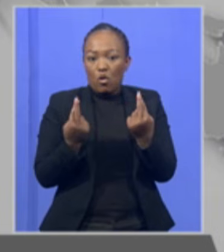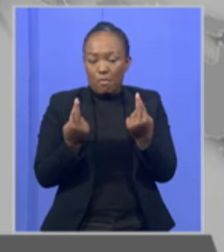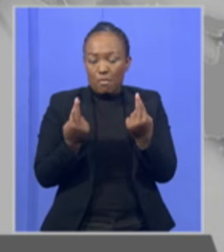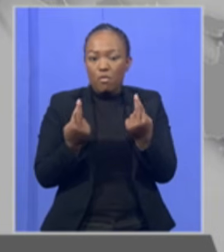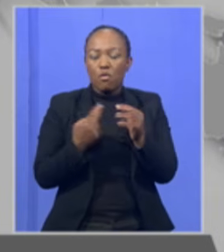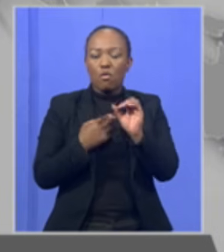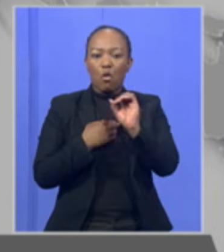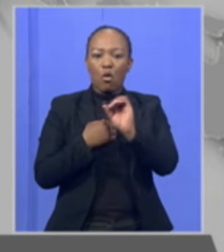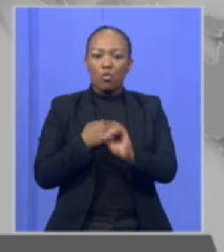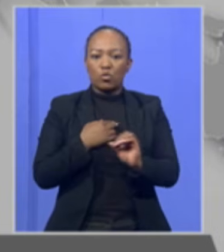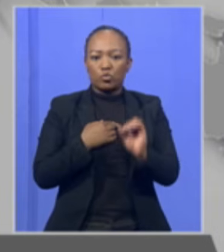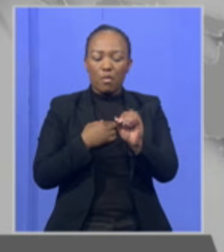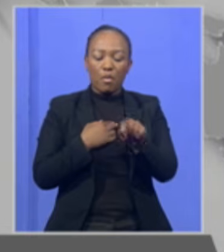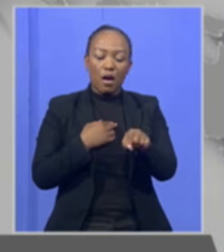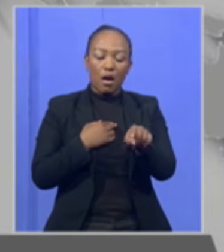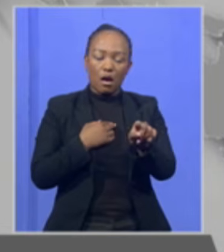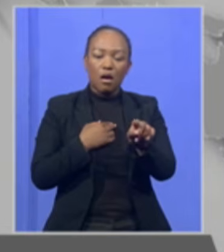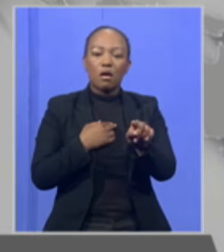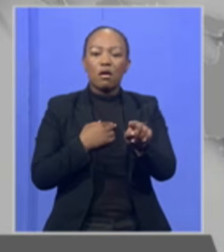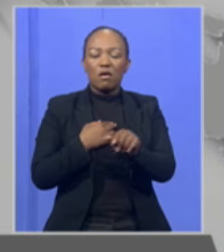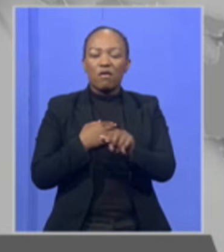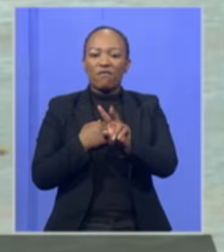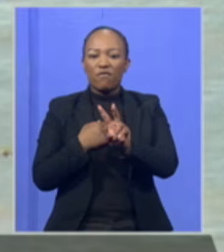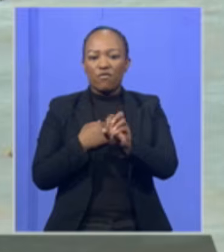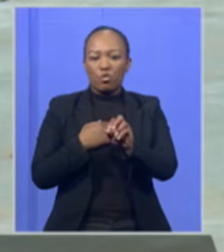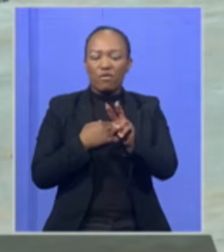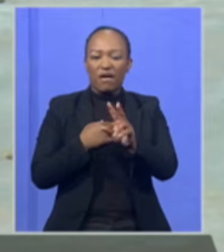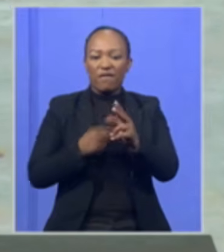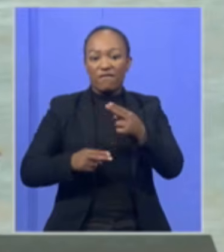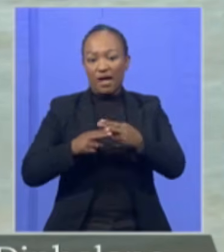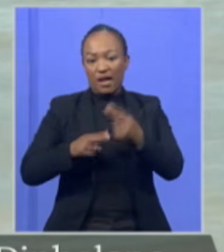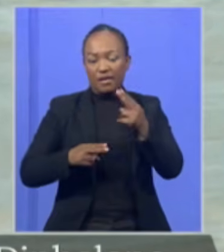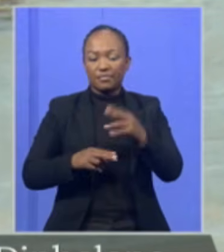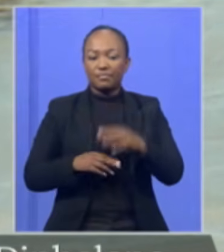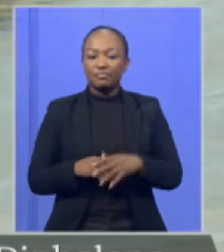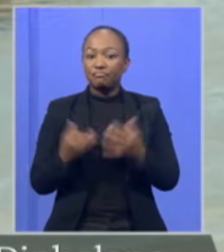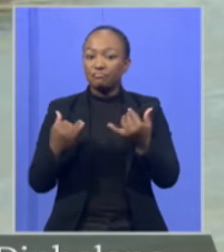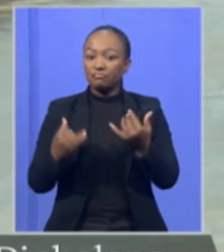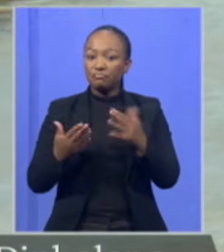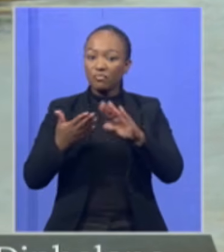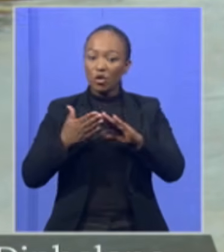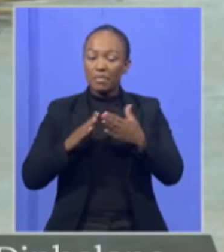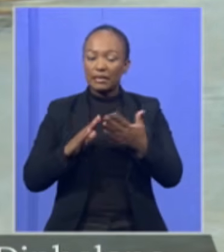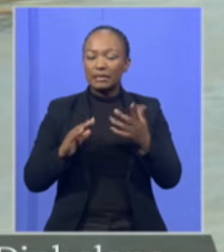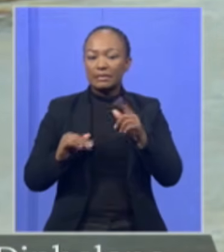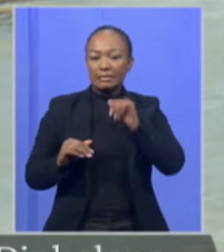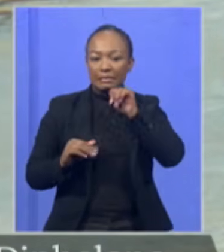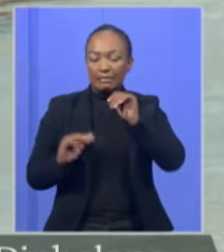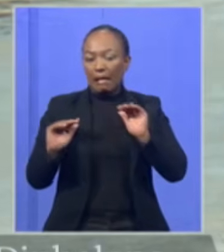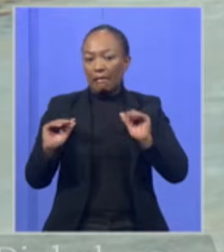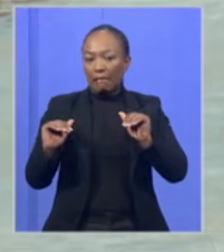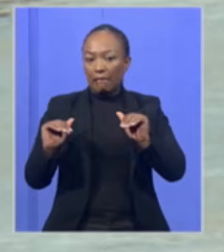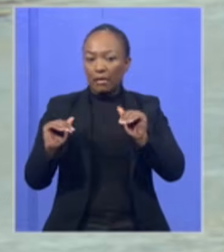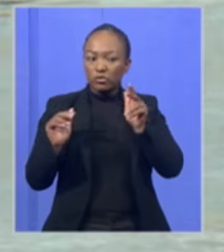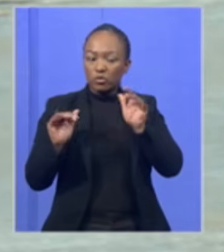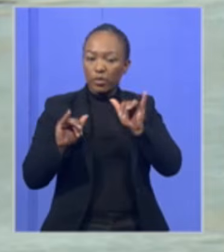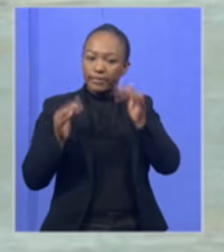diphalane mo ngwageng ono wa 2025. Ga jaana baagi ba tla nama ba letile go utlwa pegelo ya